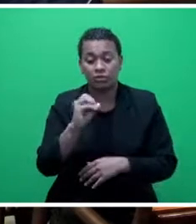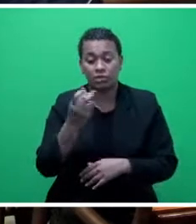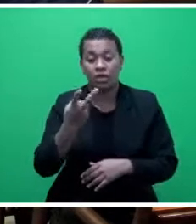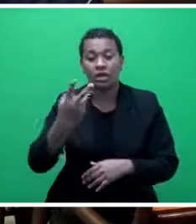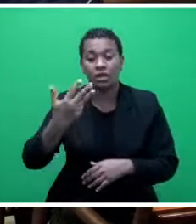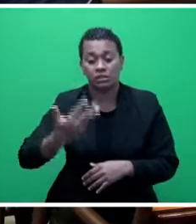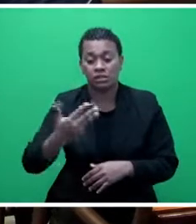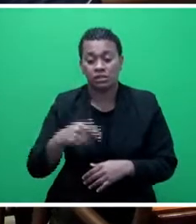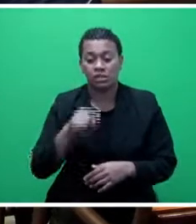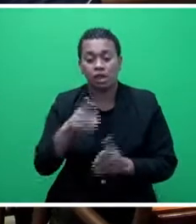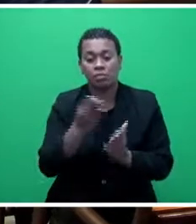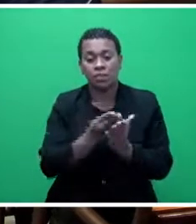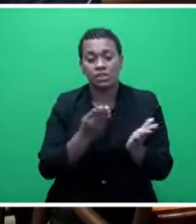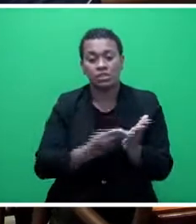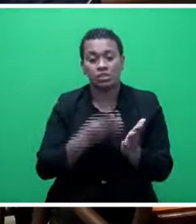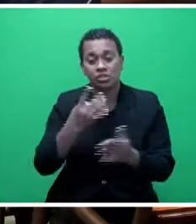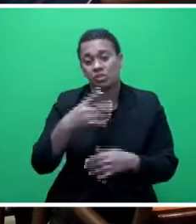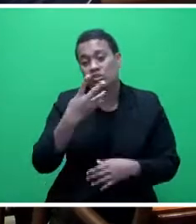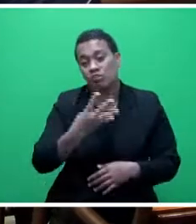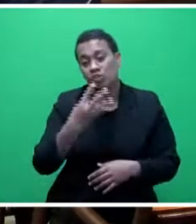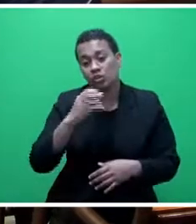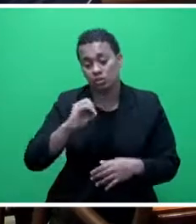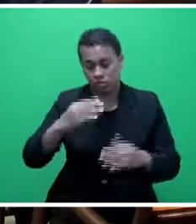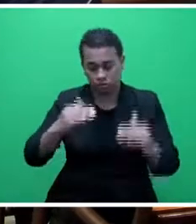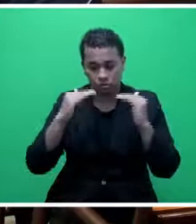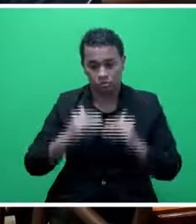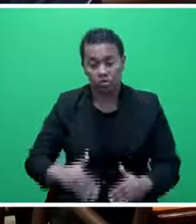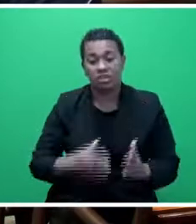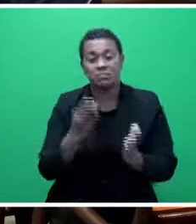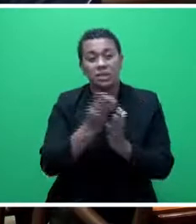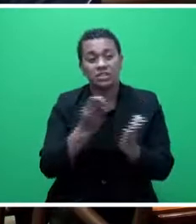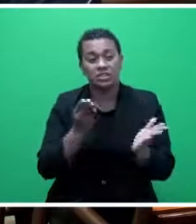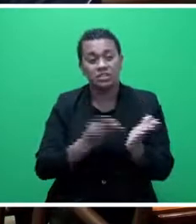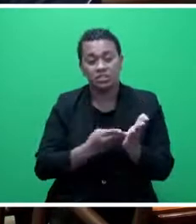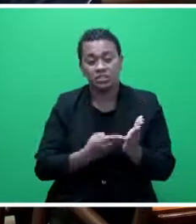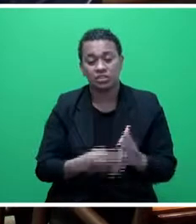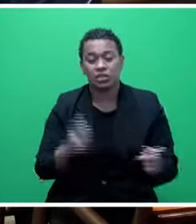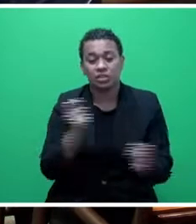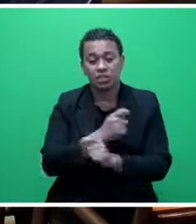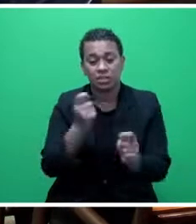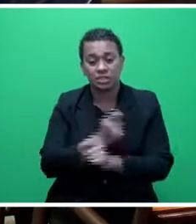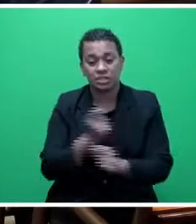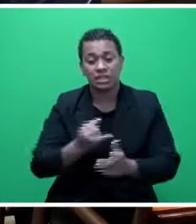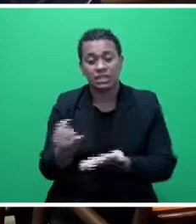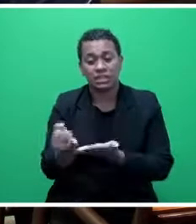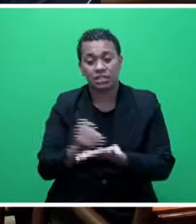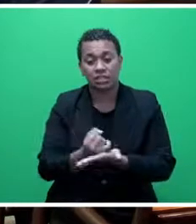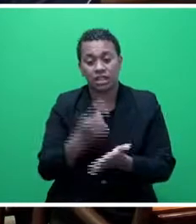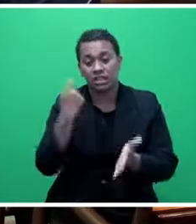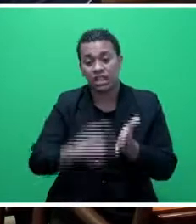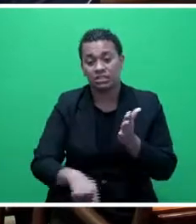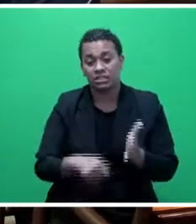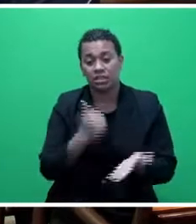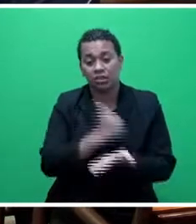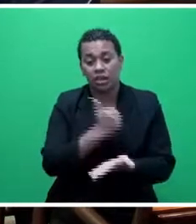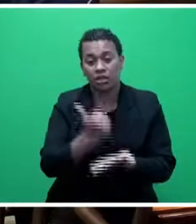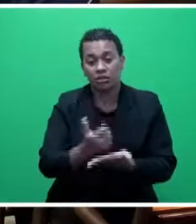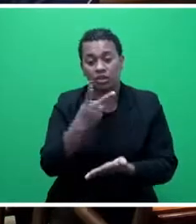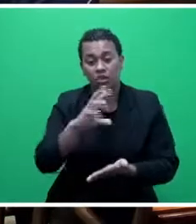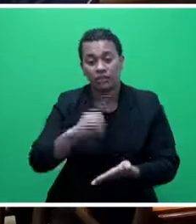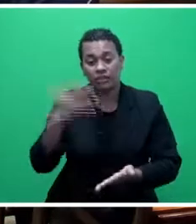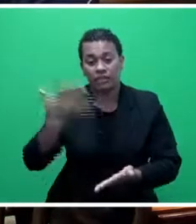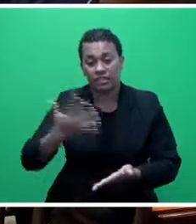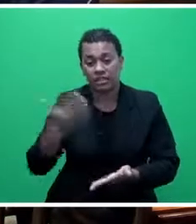of 2020. 2. A bill for an act to amend the Income Tax Act 2015, Bill number 15